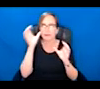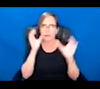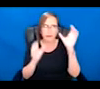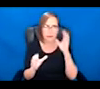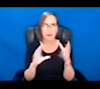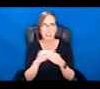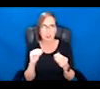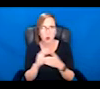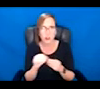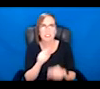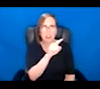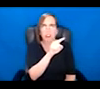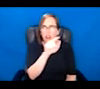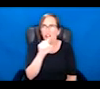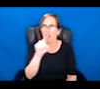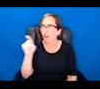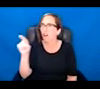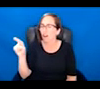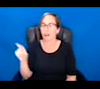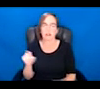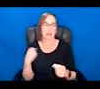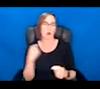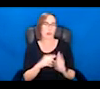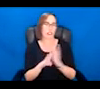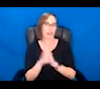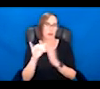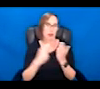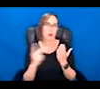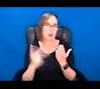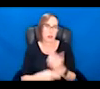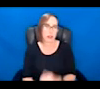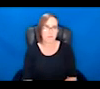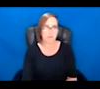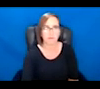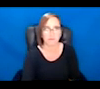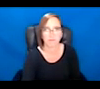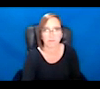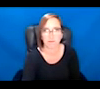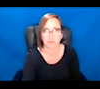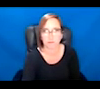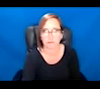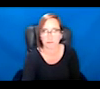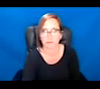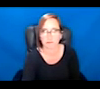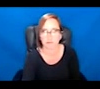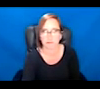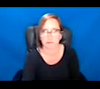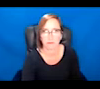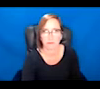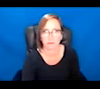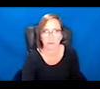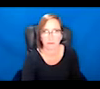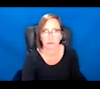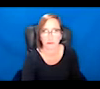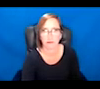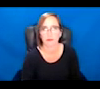understanding these connections and beginning to build a program that helped to build the capacity of people to, as we say, advocate for